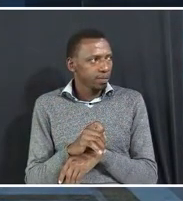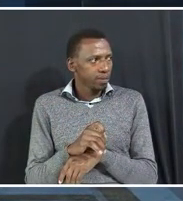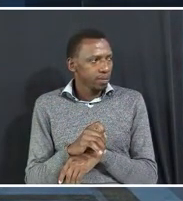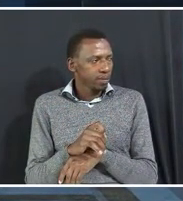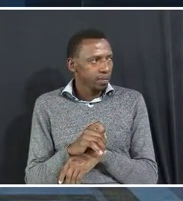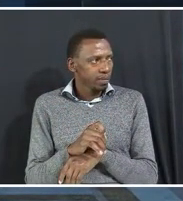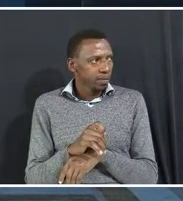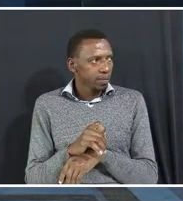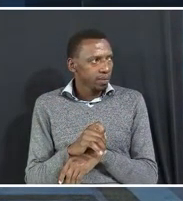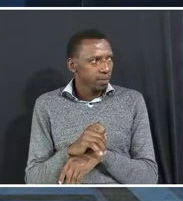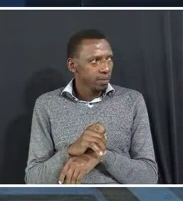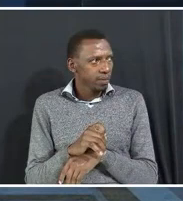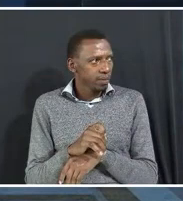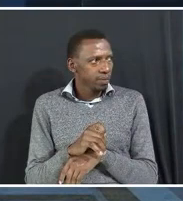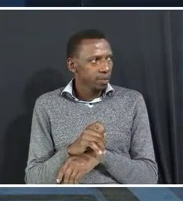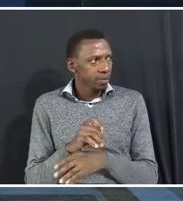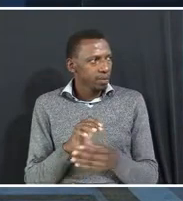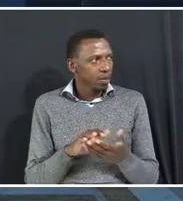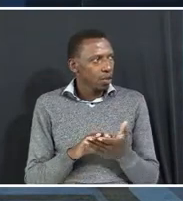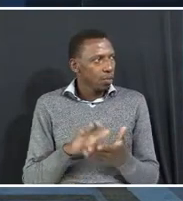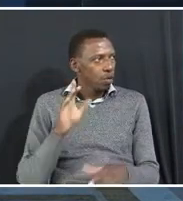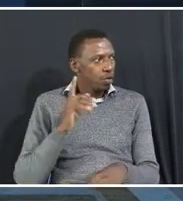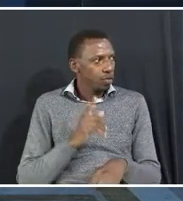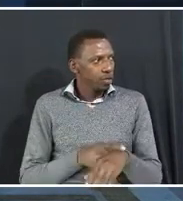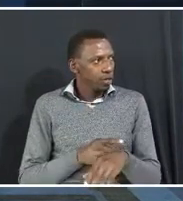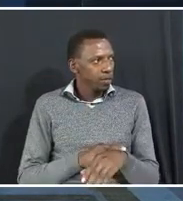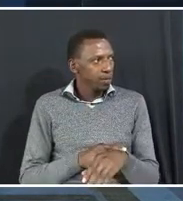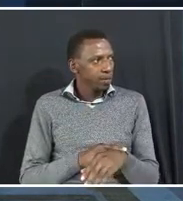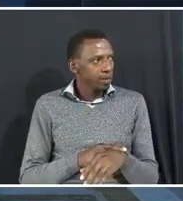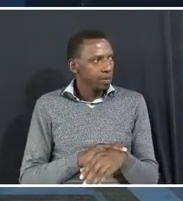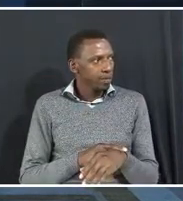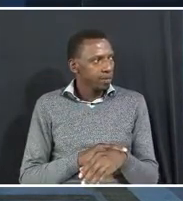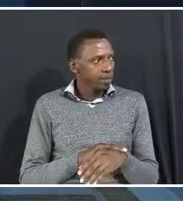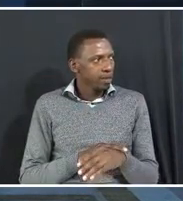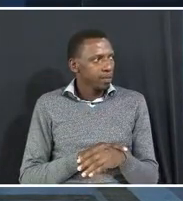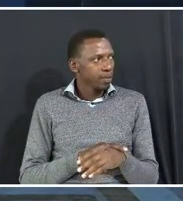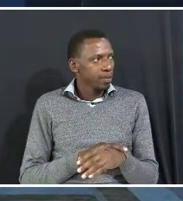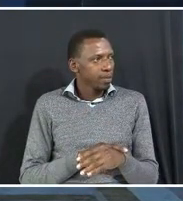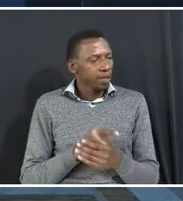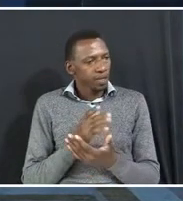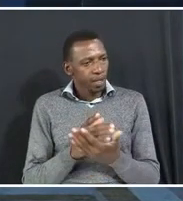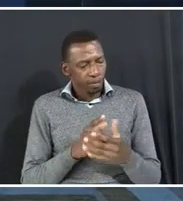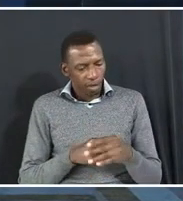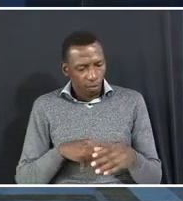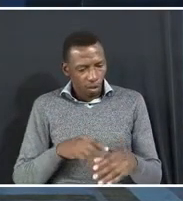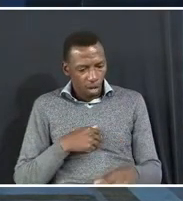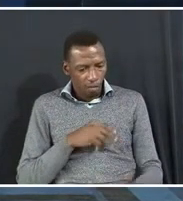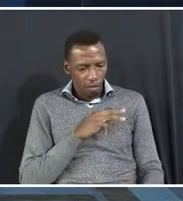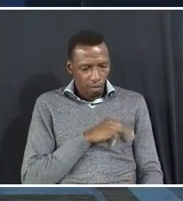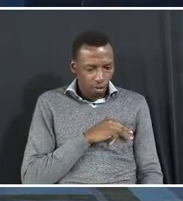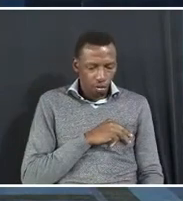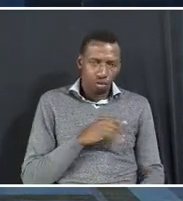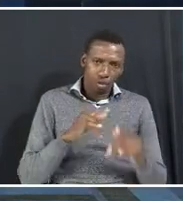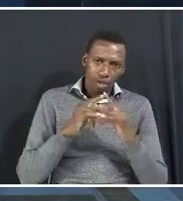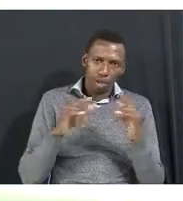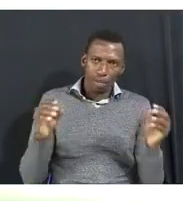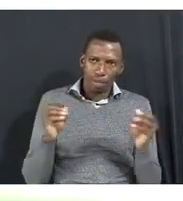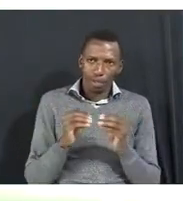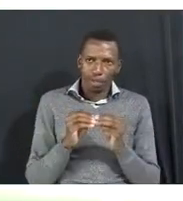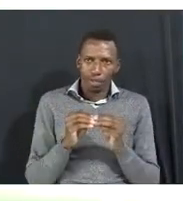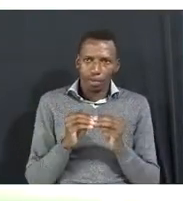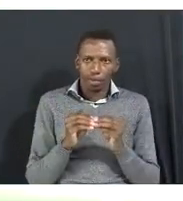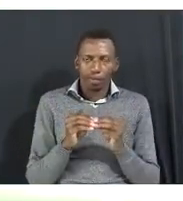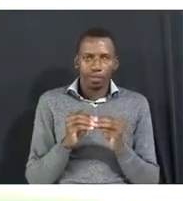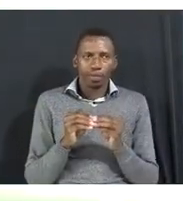sorry. So in most instances, sometimes we have missions, we have camp meetings that we usually